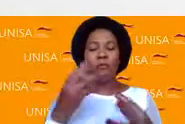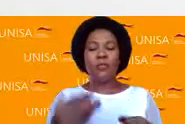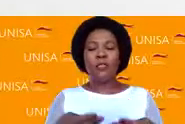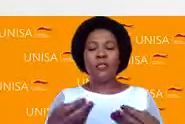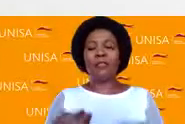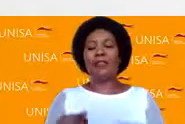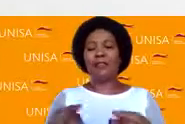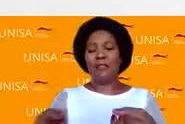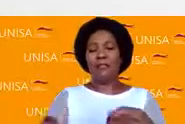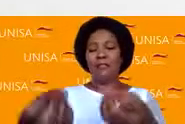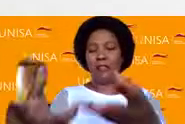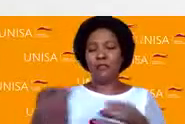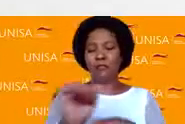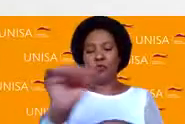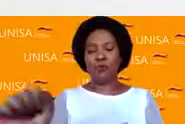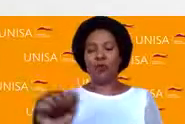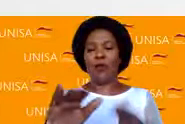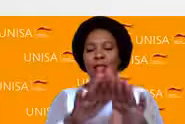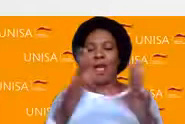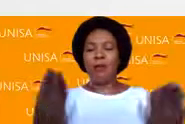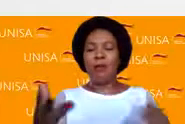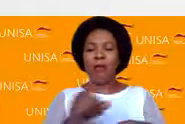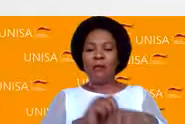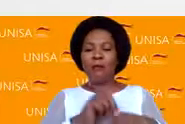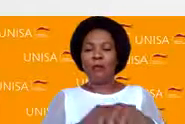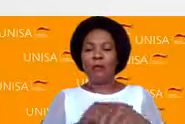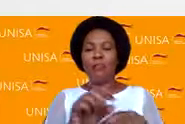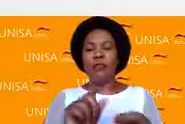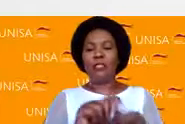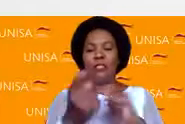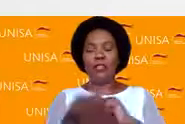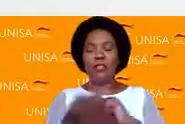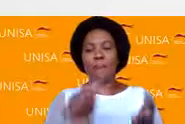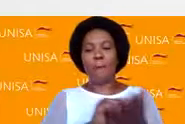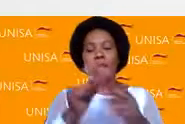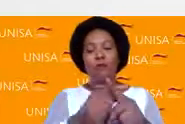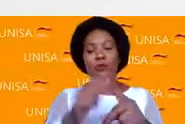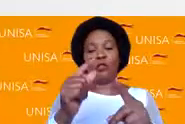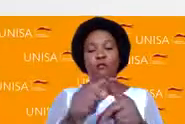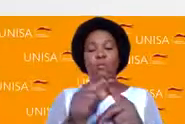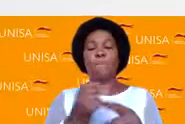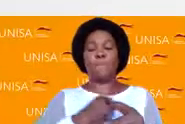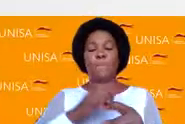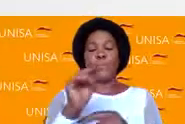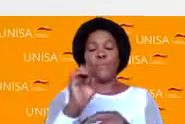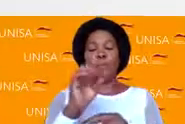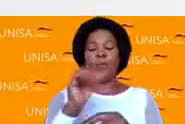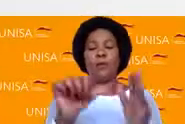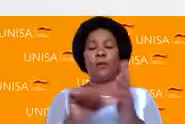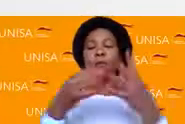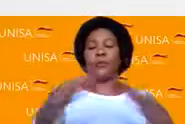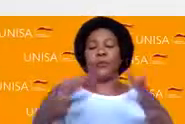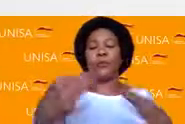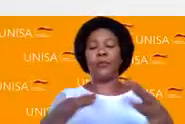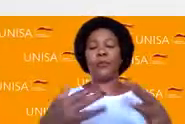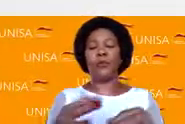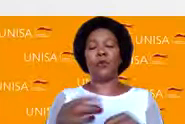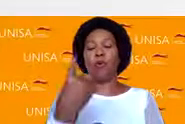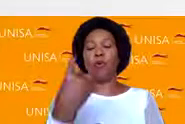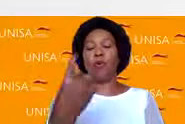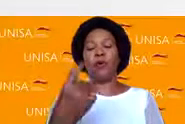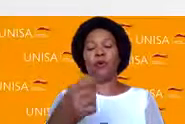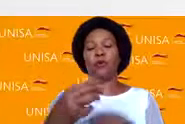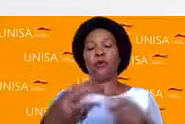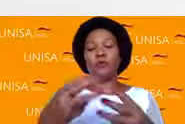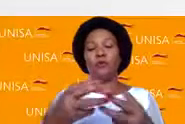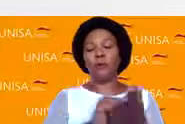or even change your password to myUnisa. Just a very important one with the password for